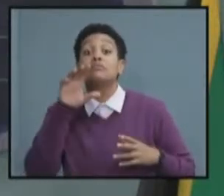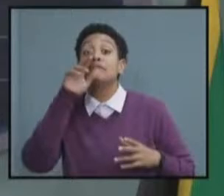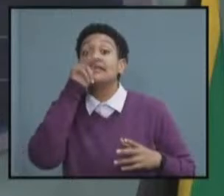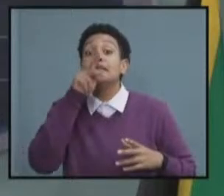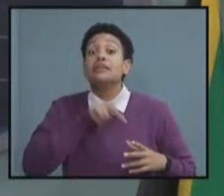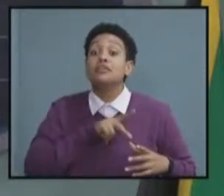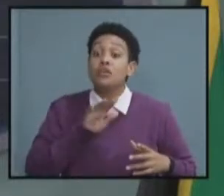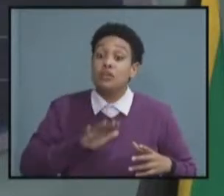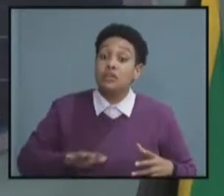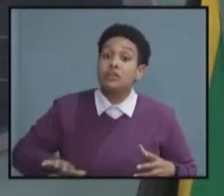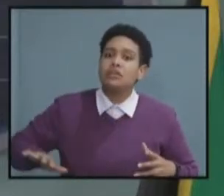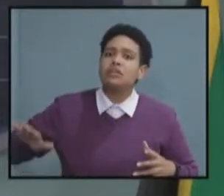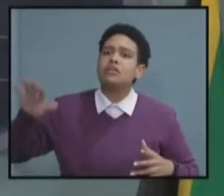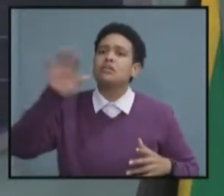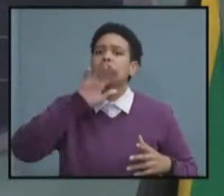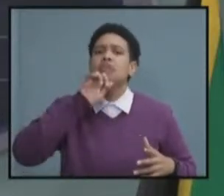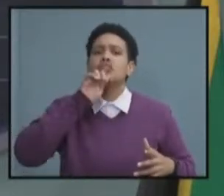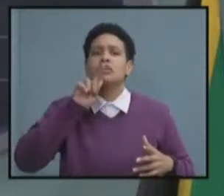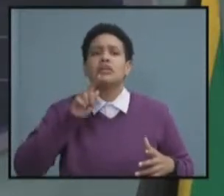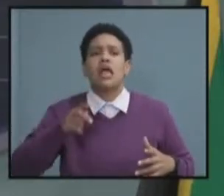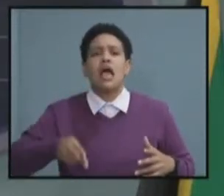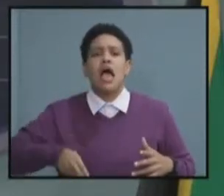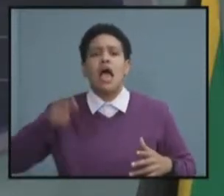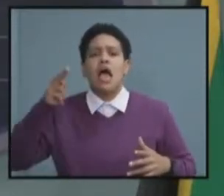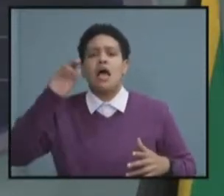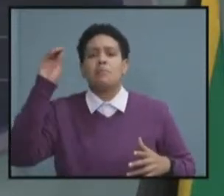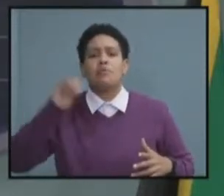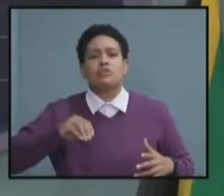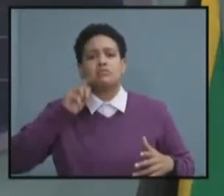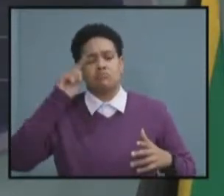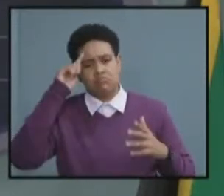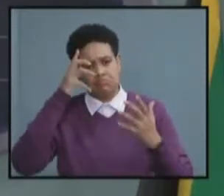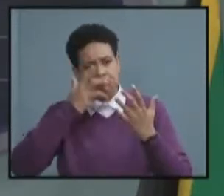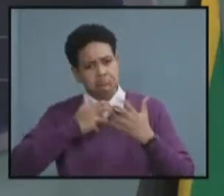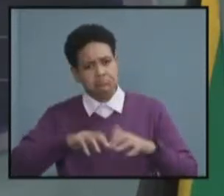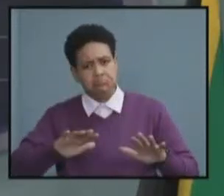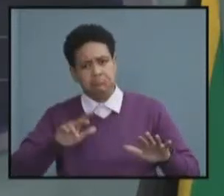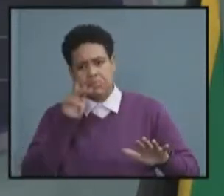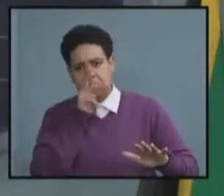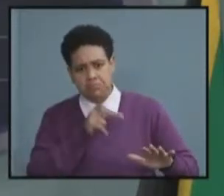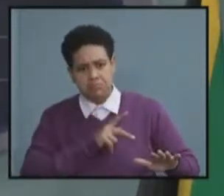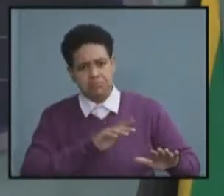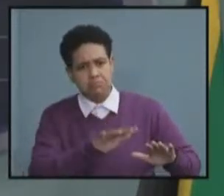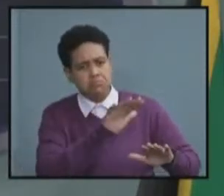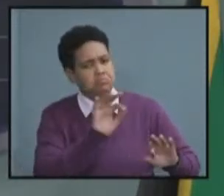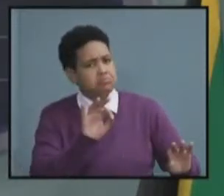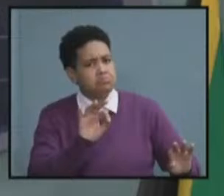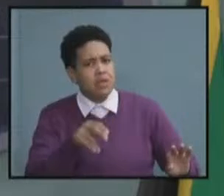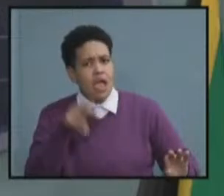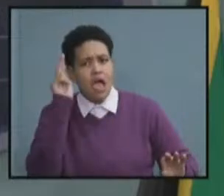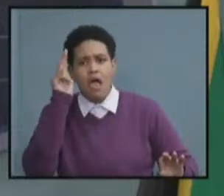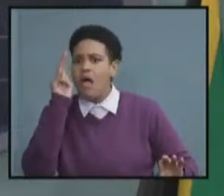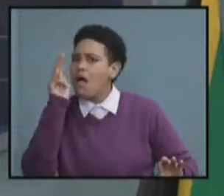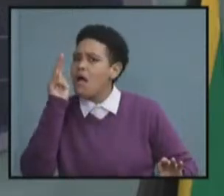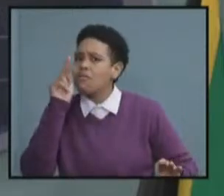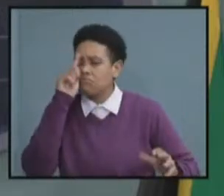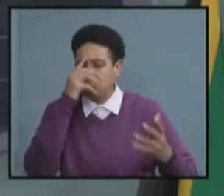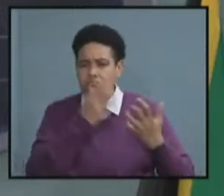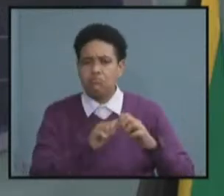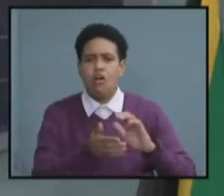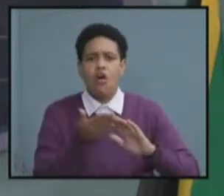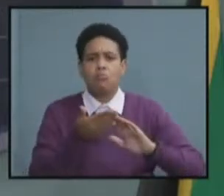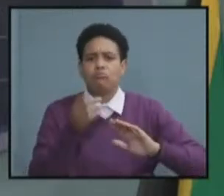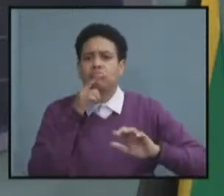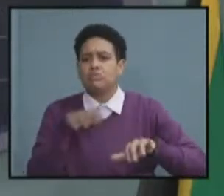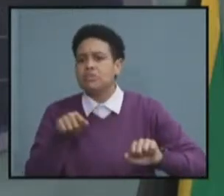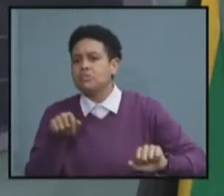corporate area, there's a very high percentage of compliance with operators taking the necessary steps